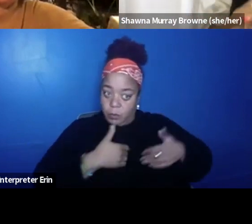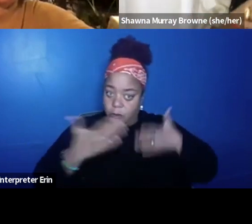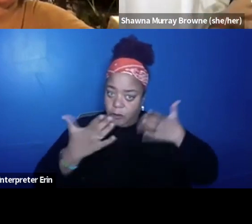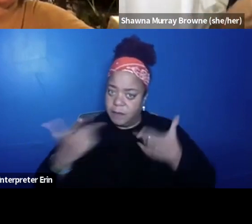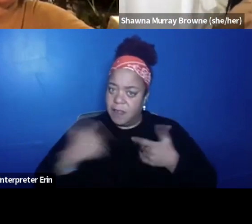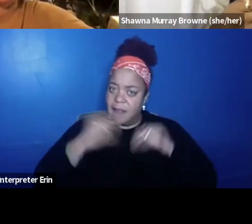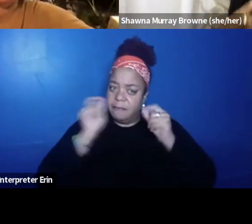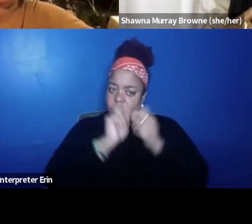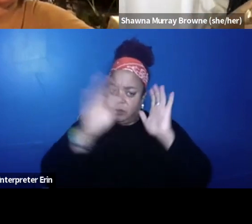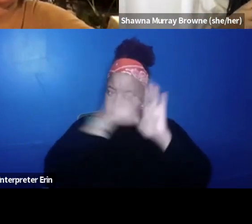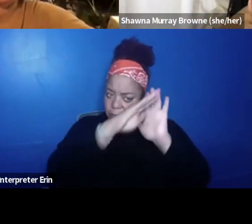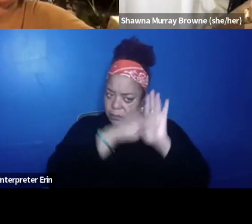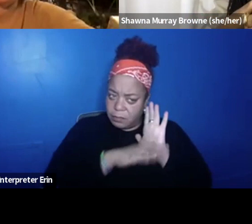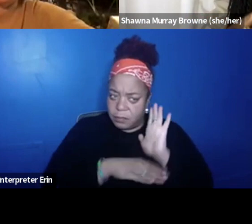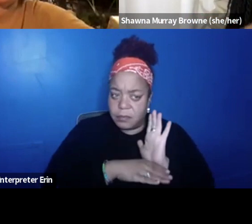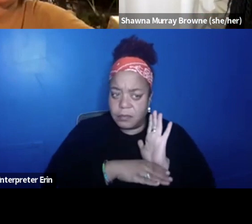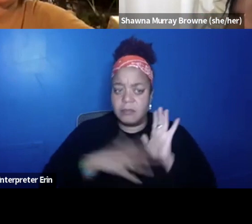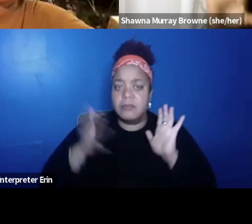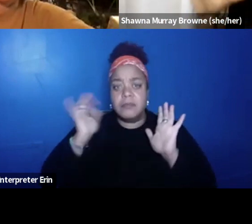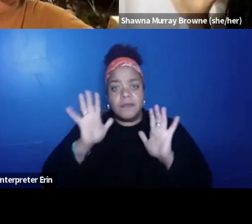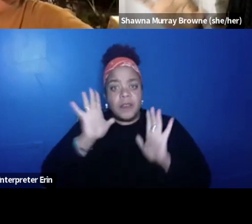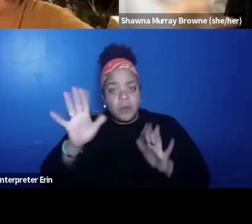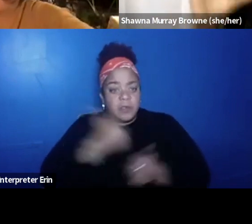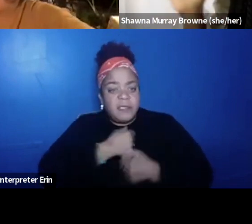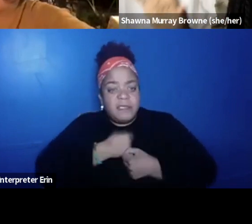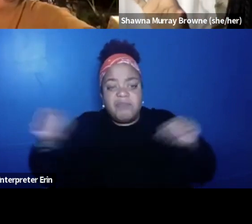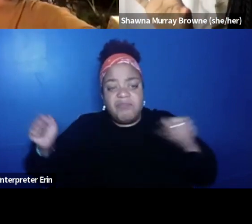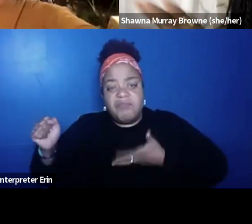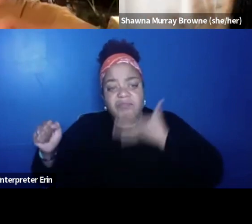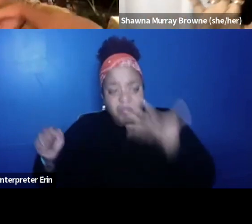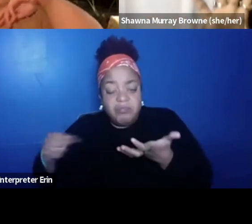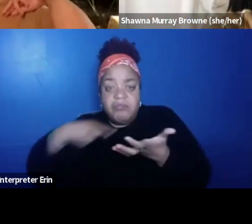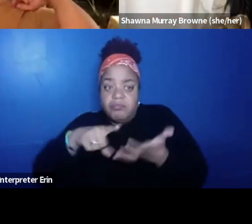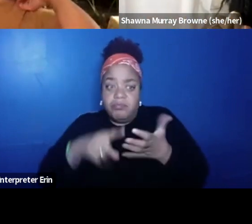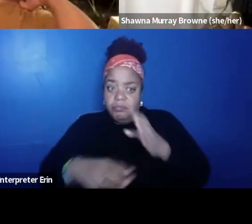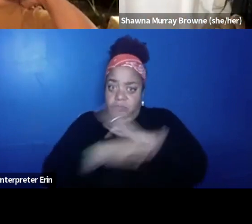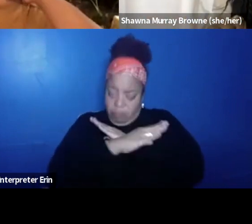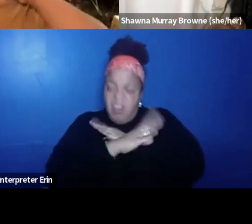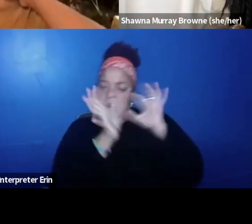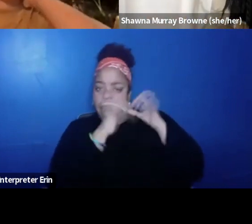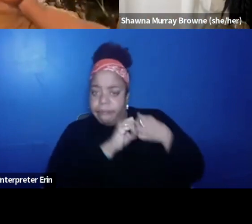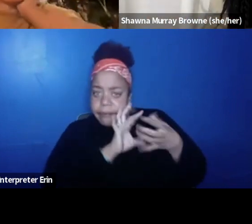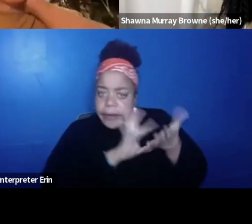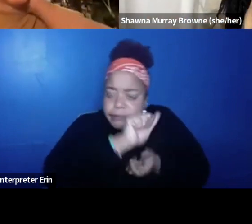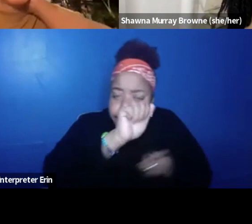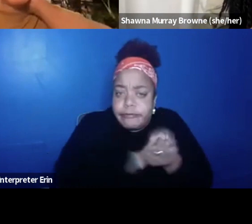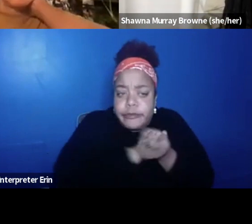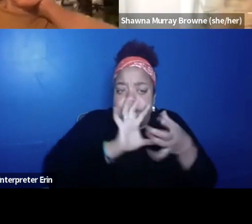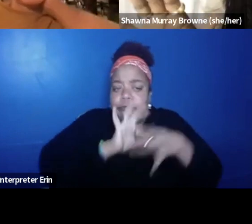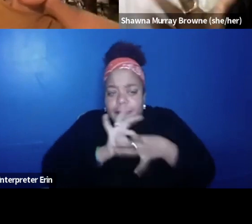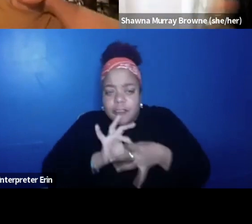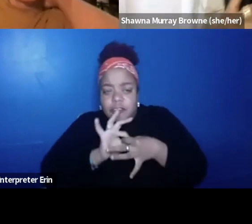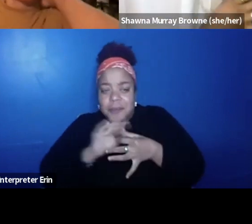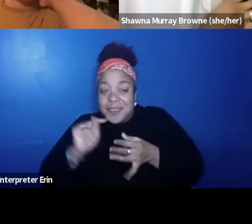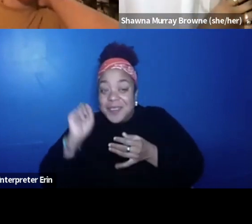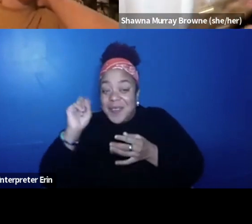self-disclosure, which gets in the way of deep connection. So bearing that in mind, dance with me. Okay, so